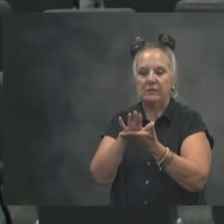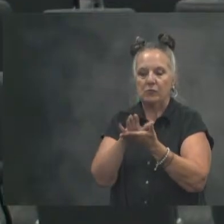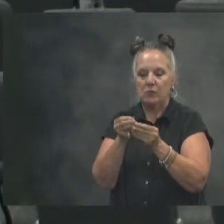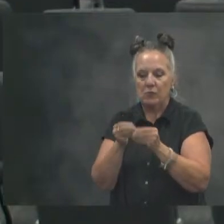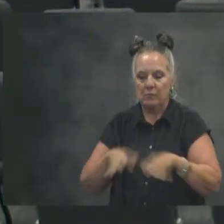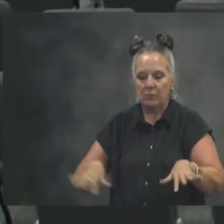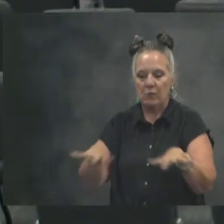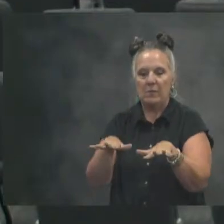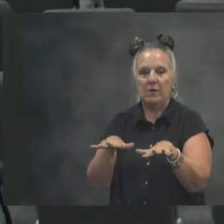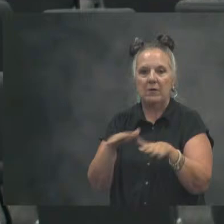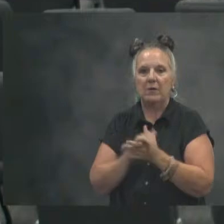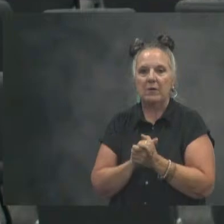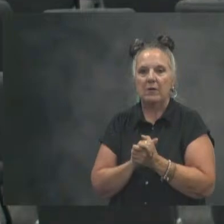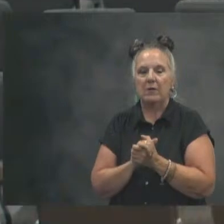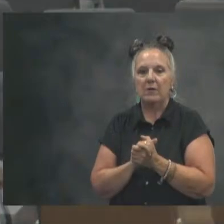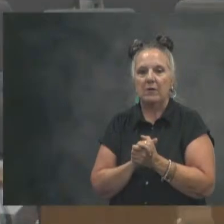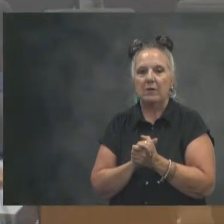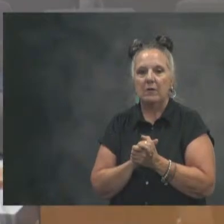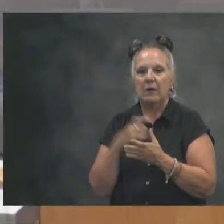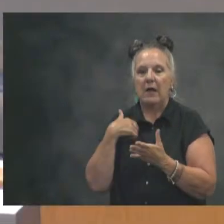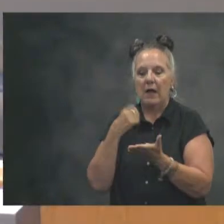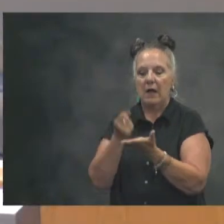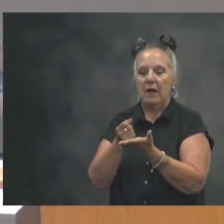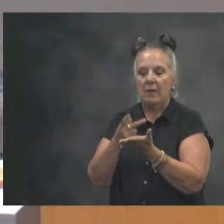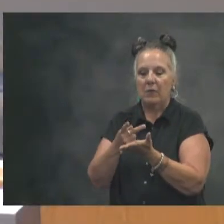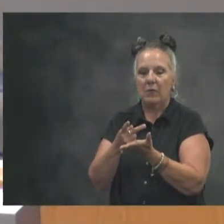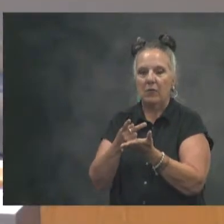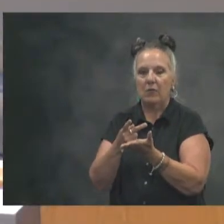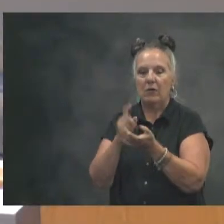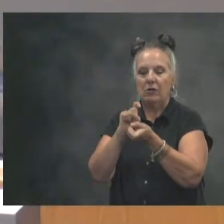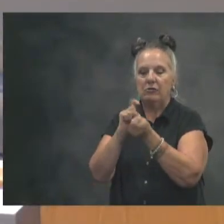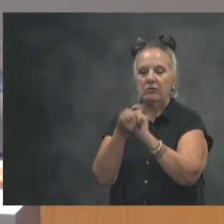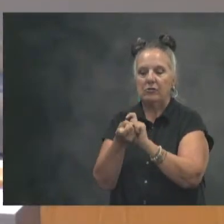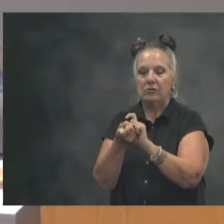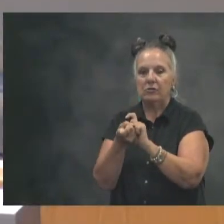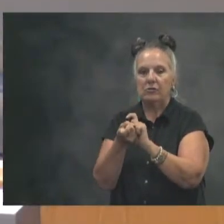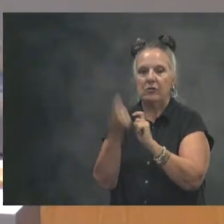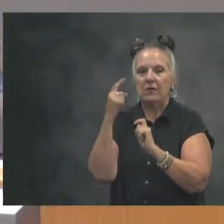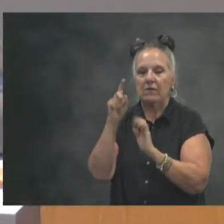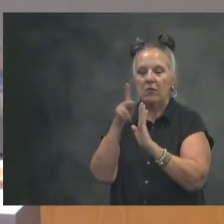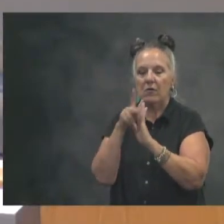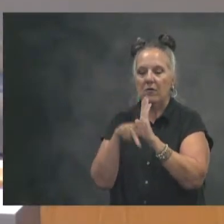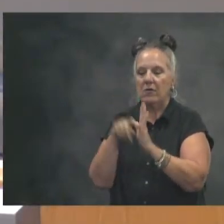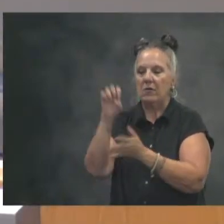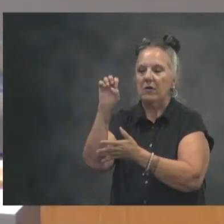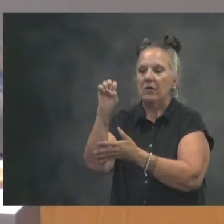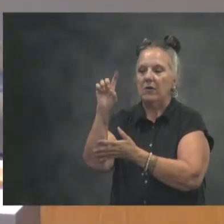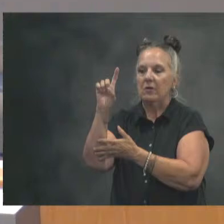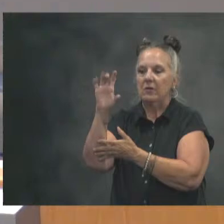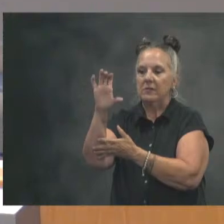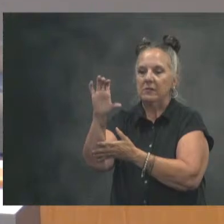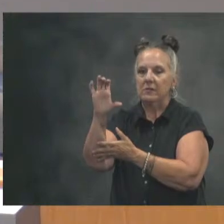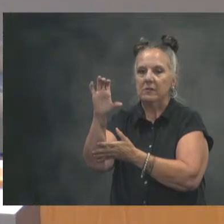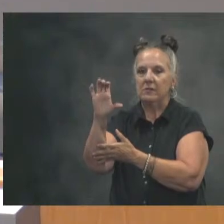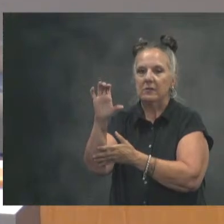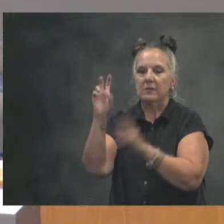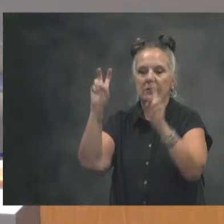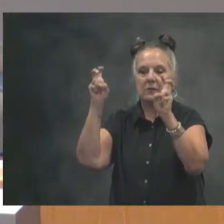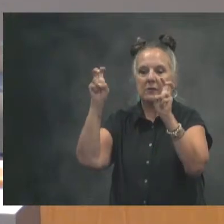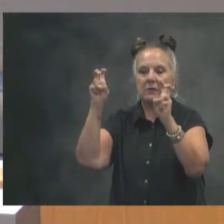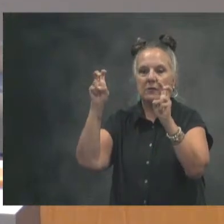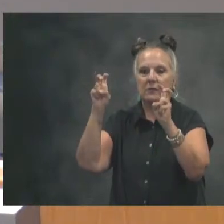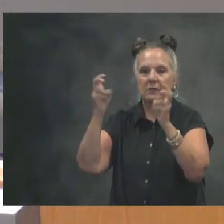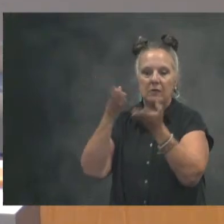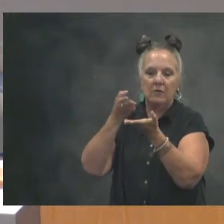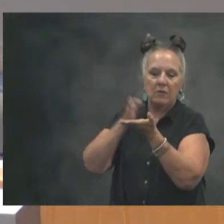motion, please? Madam President, I move to approve the first reading of proposed changes to policy EDC entitled Authorized